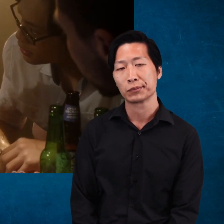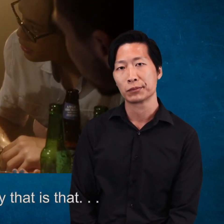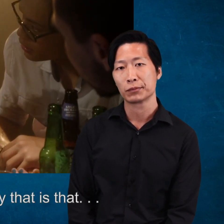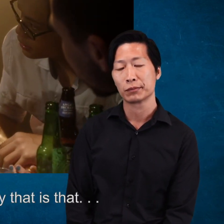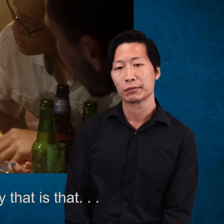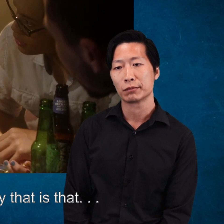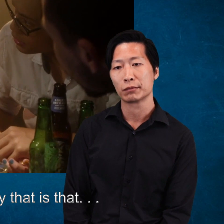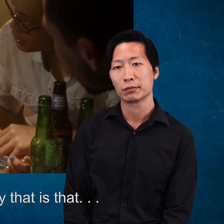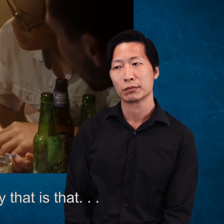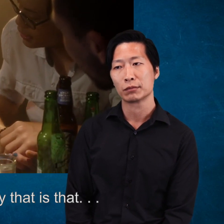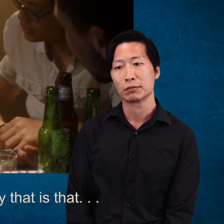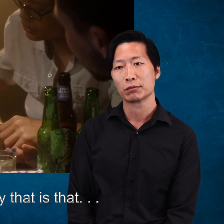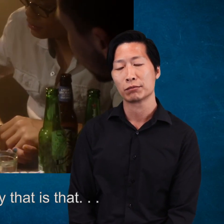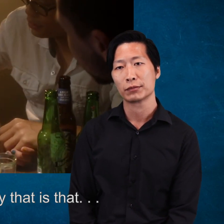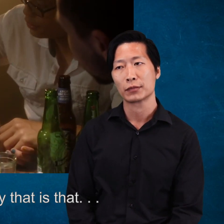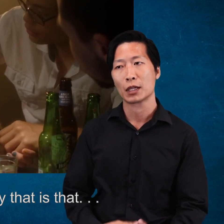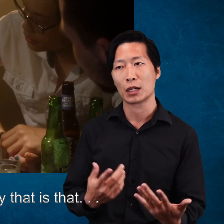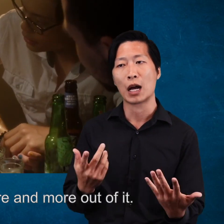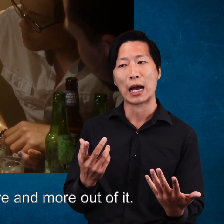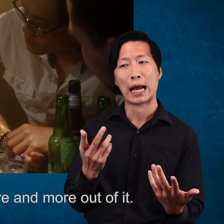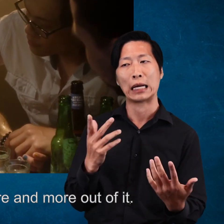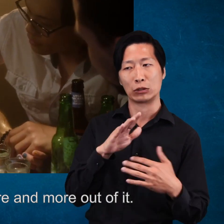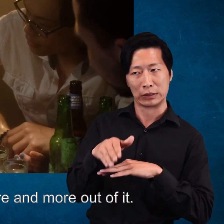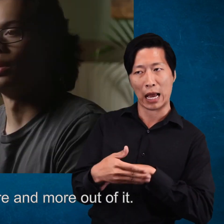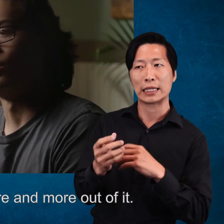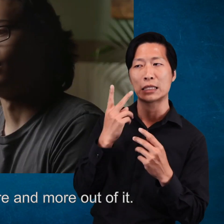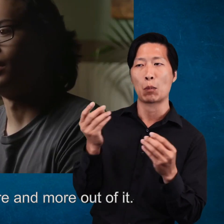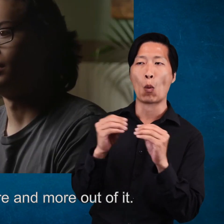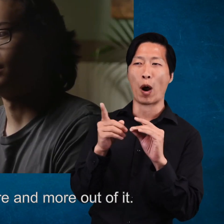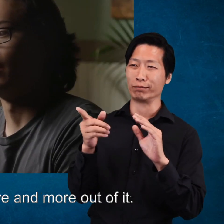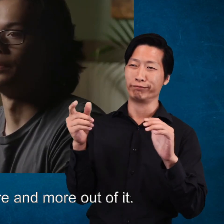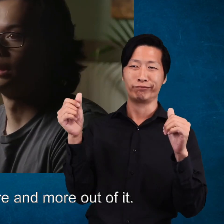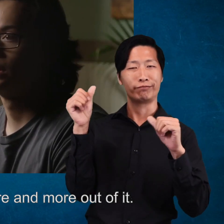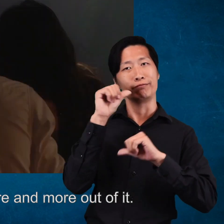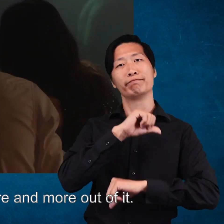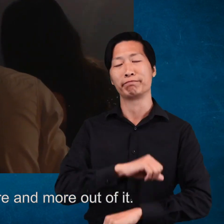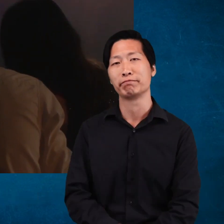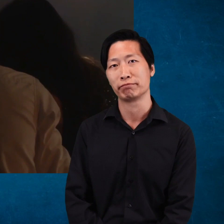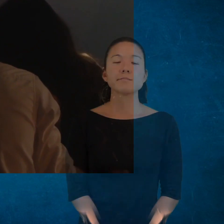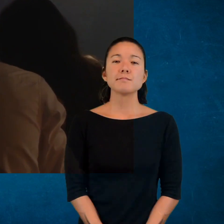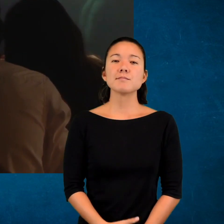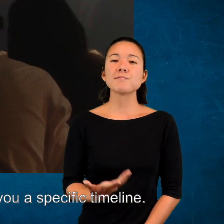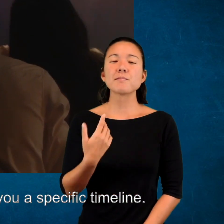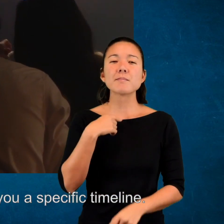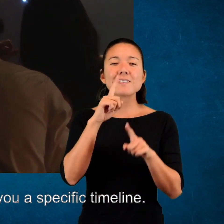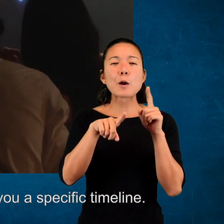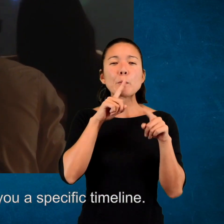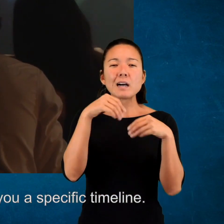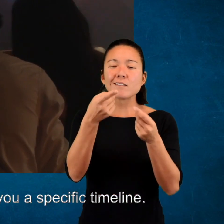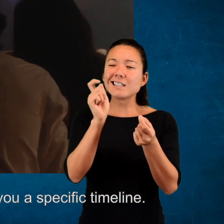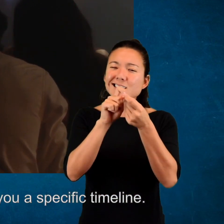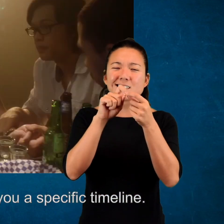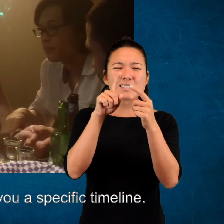What I mean by that is that she was getting more and more out of it. Take a break. I couldn't give you a